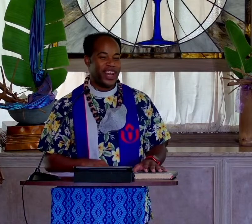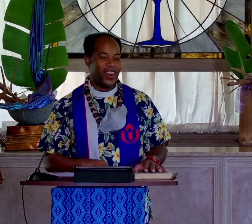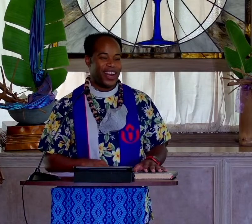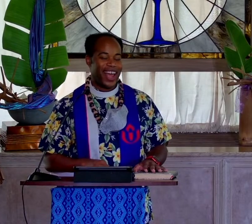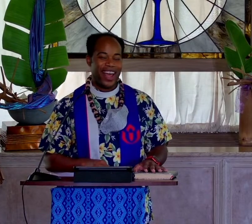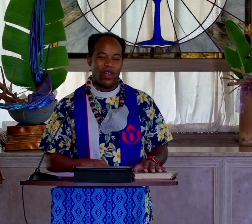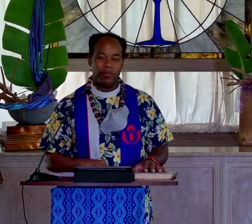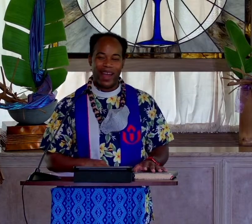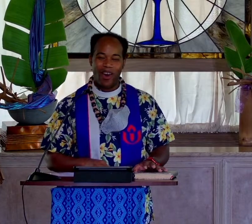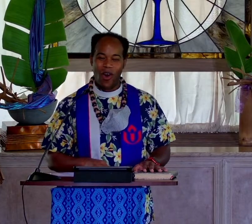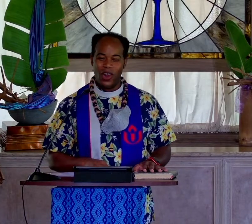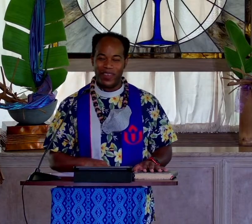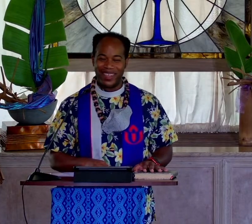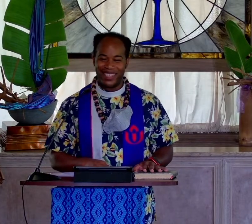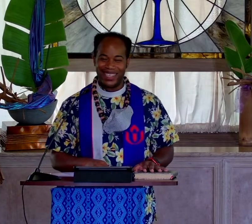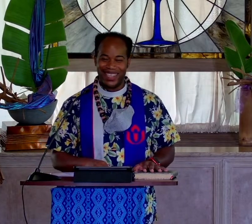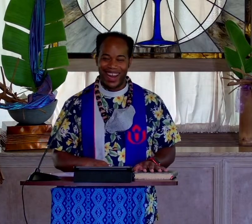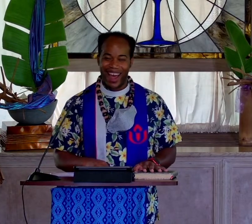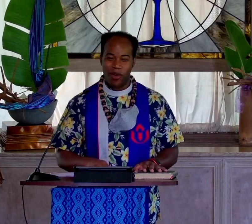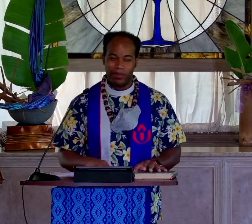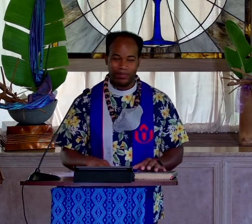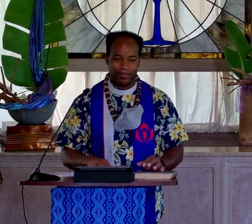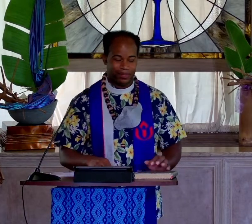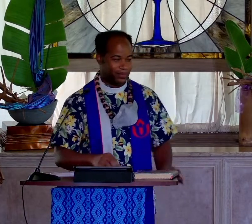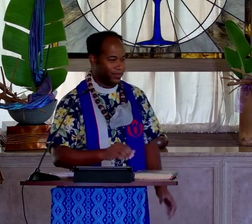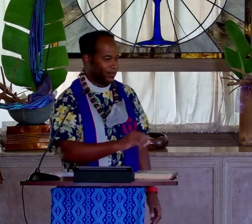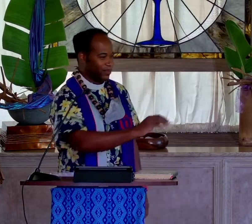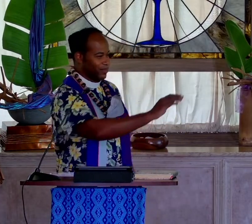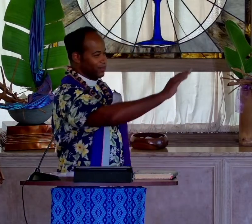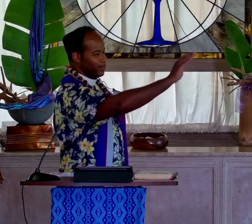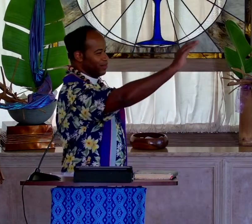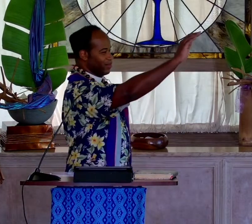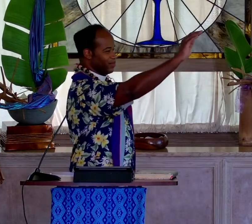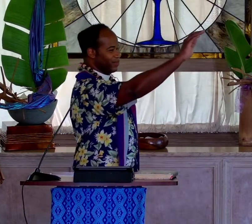be shared and held by all of us now.